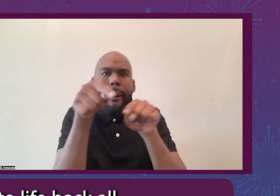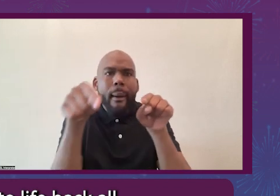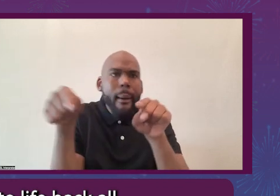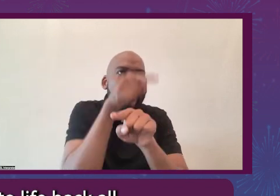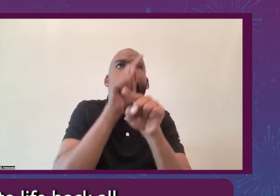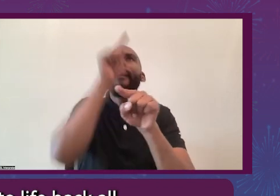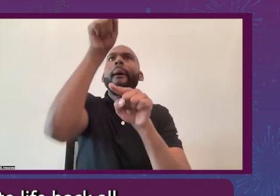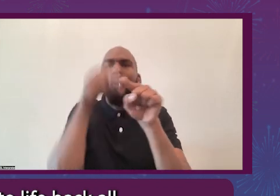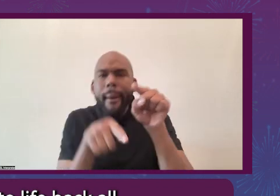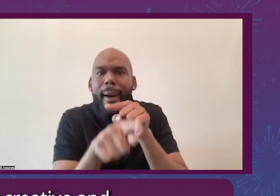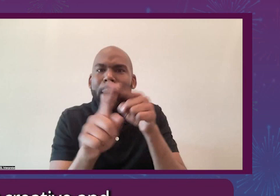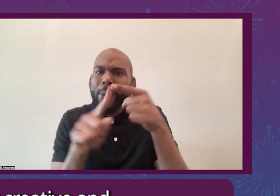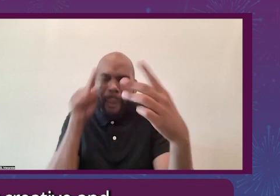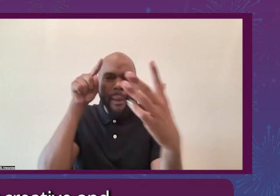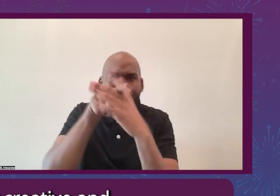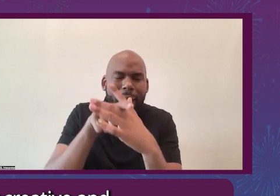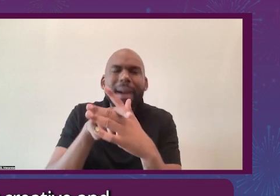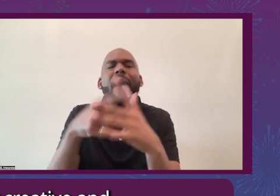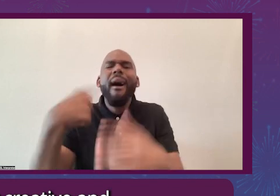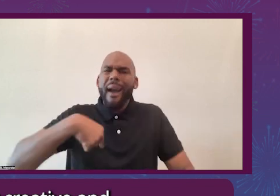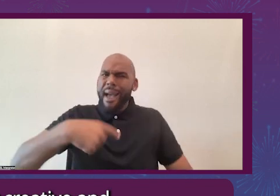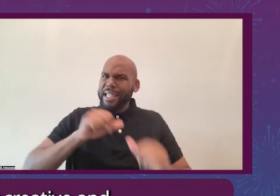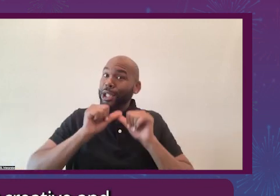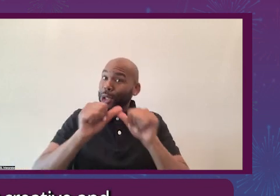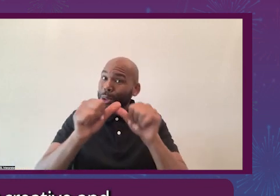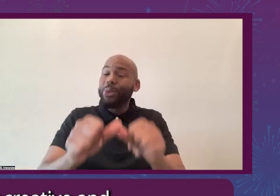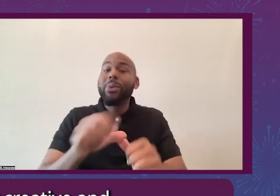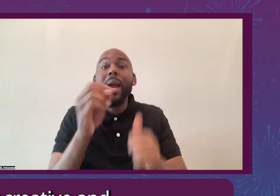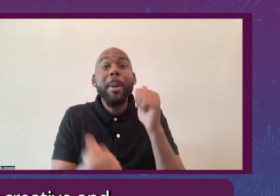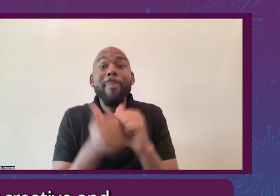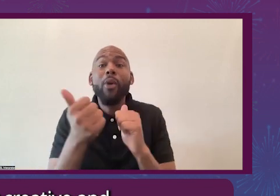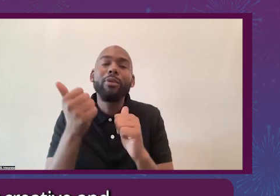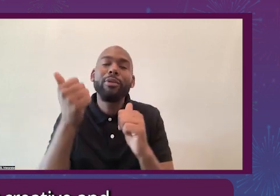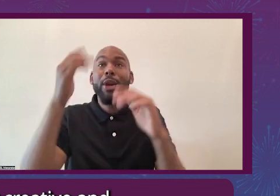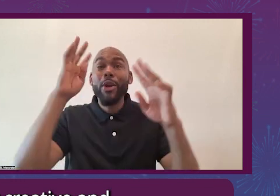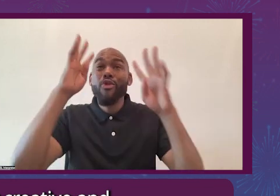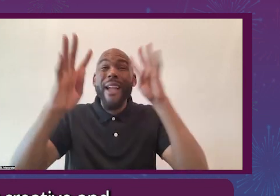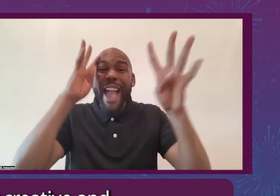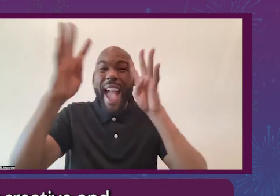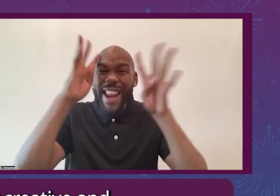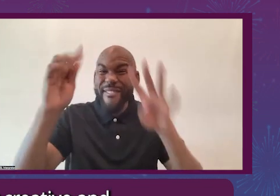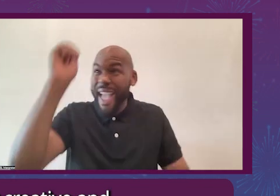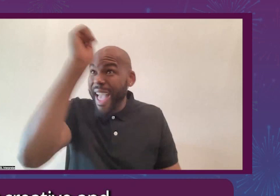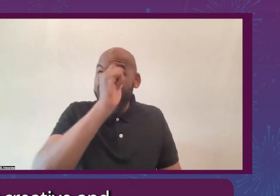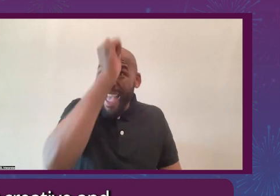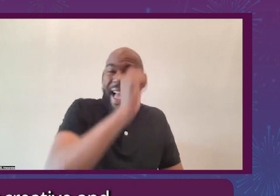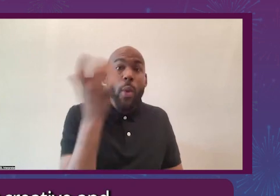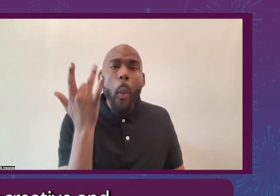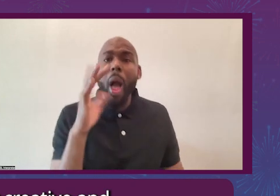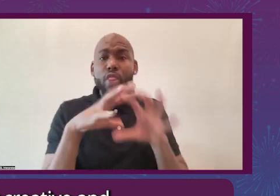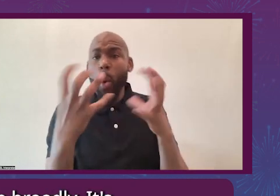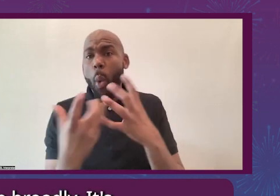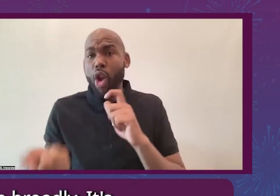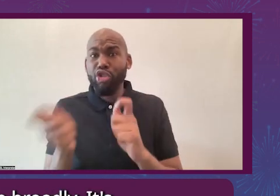So I want us all to move forward in that vein and with our most creative and innovative hats on, because the